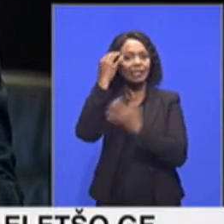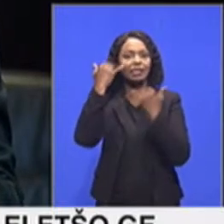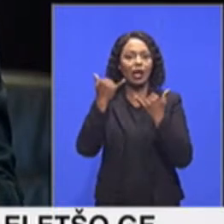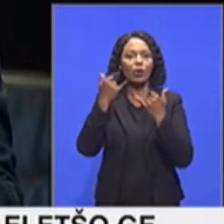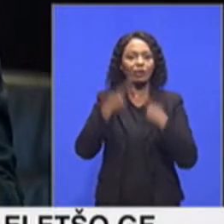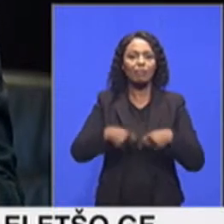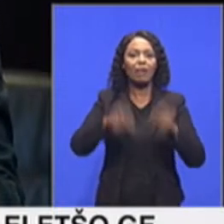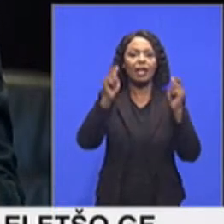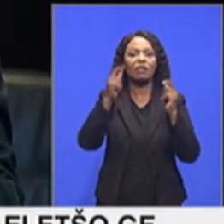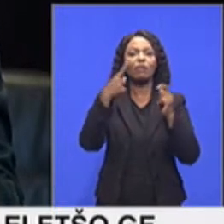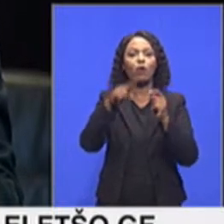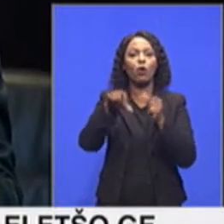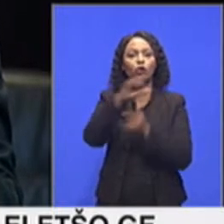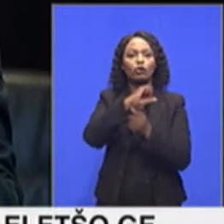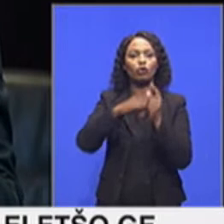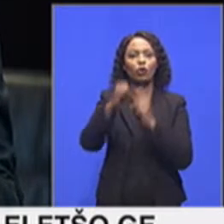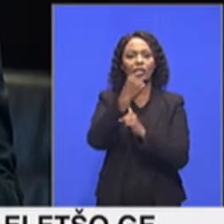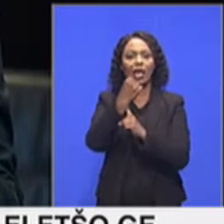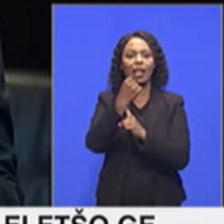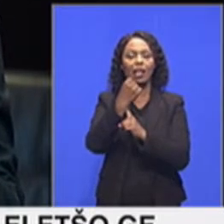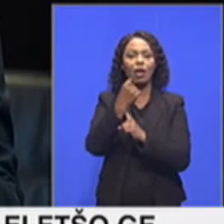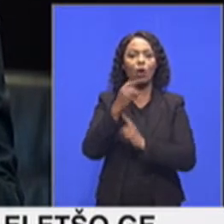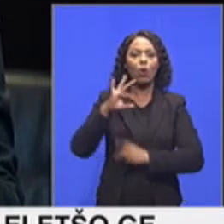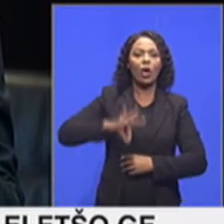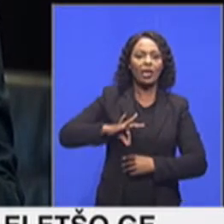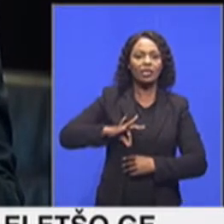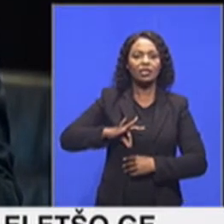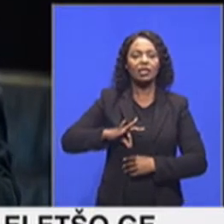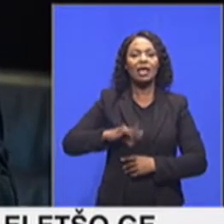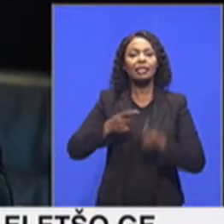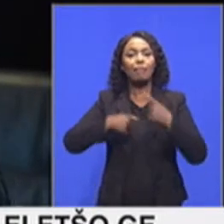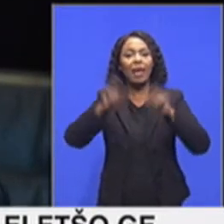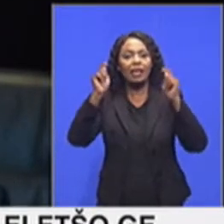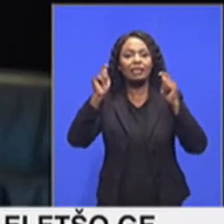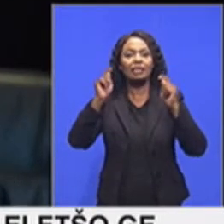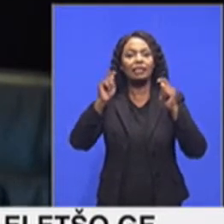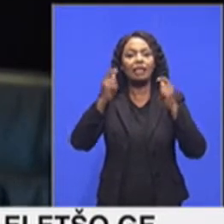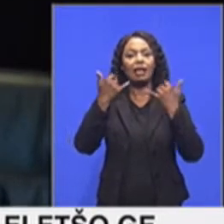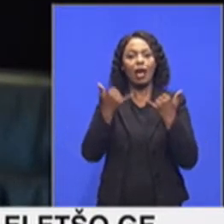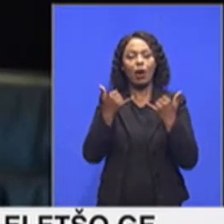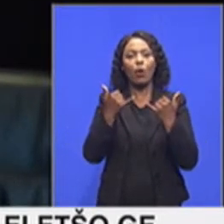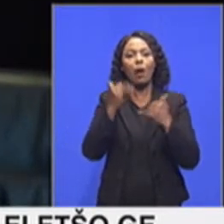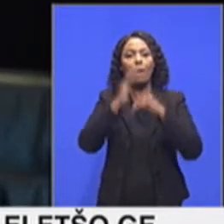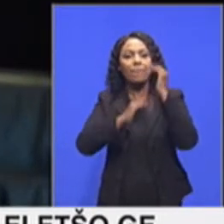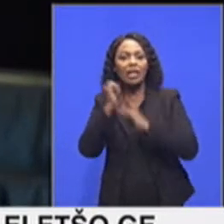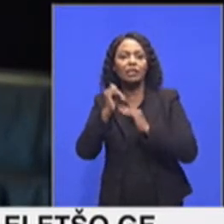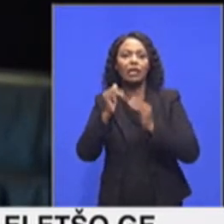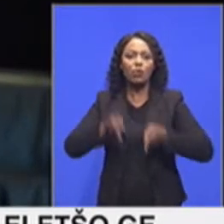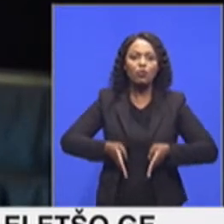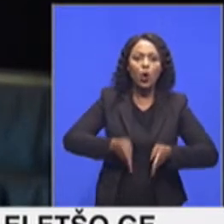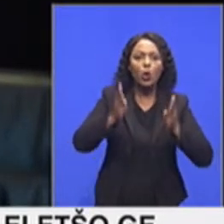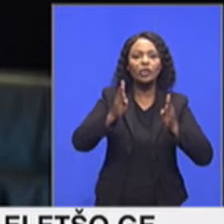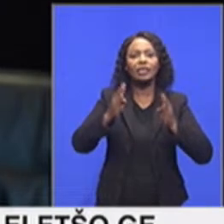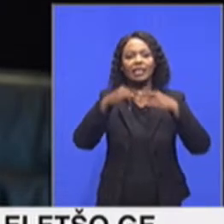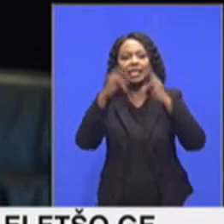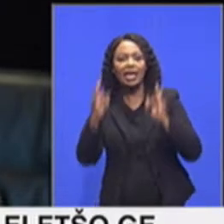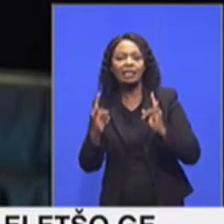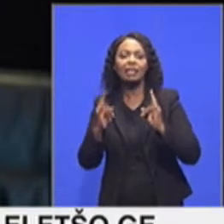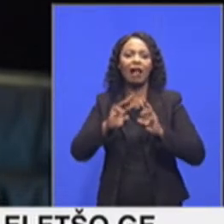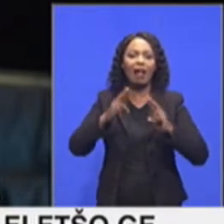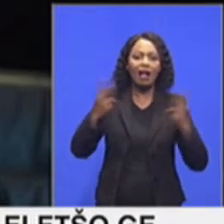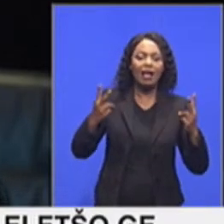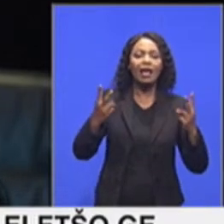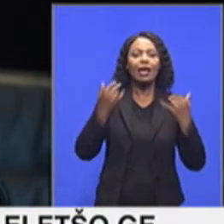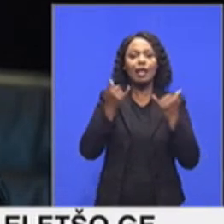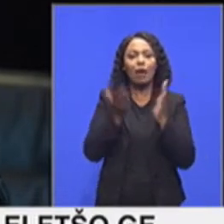wage, while spending on buildings and other fixed structures such as roads and dams will increase from